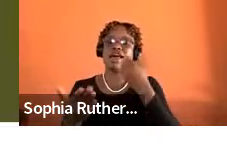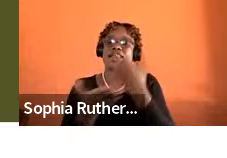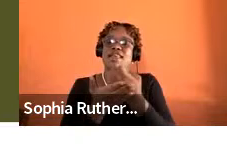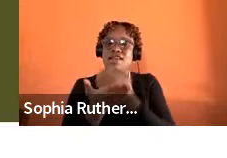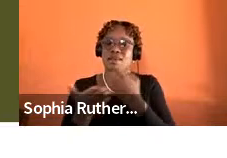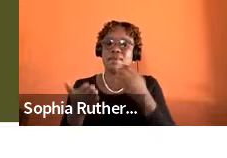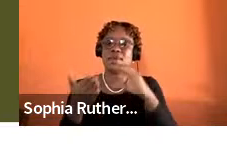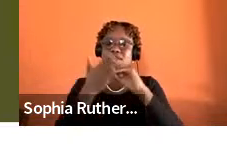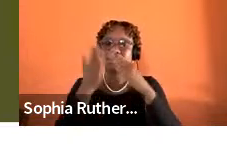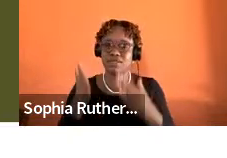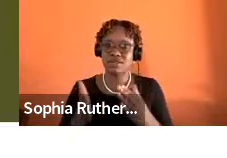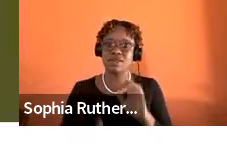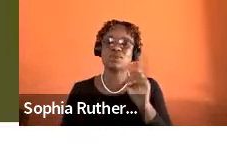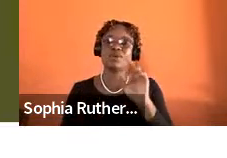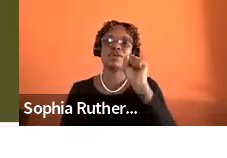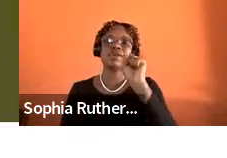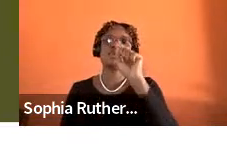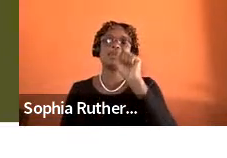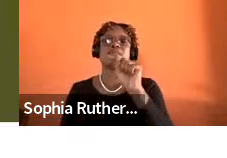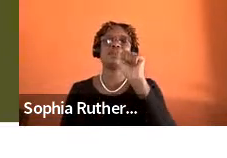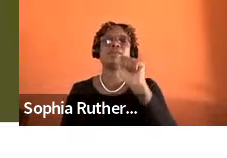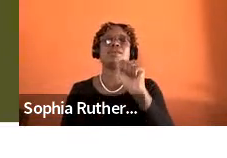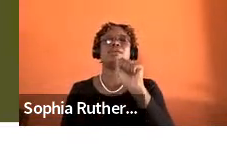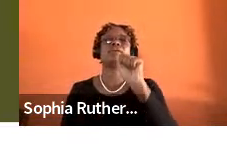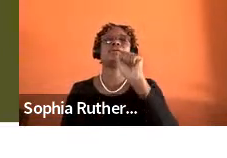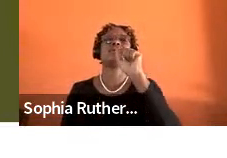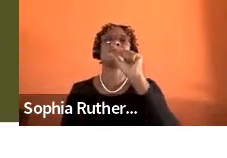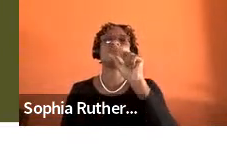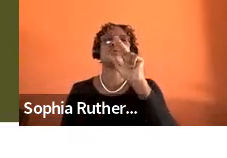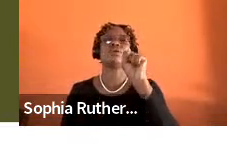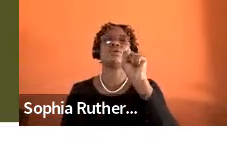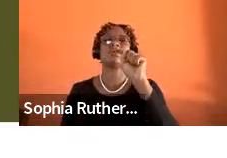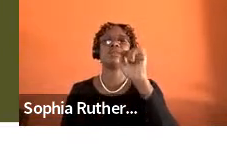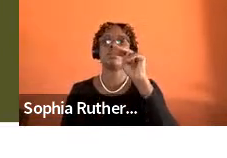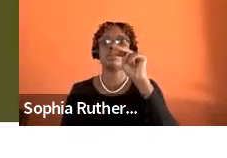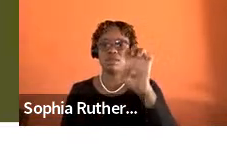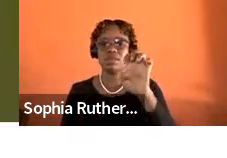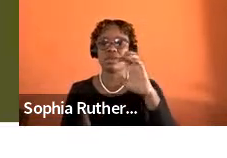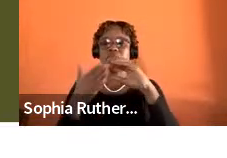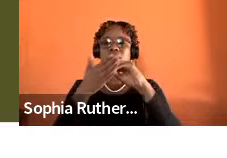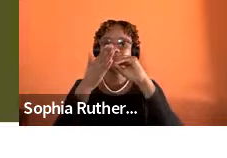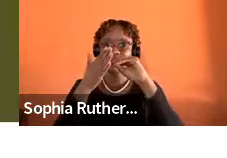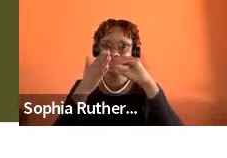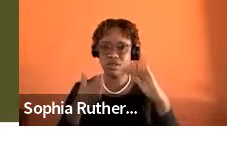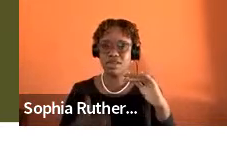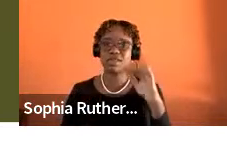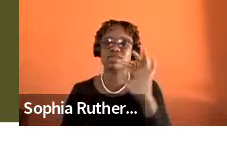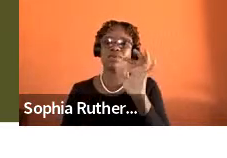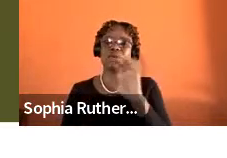Augustine campus of the University of the West Indies. She uses quantitative,